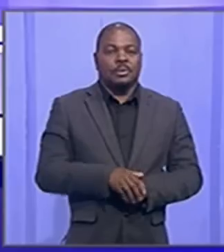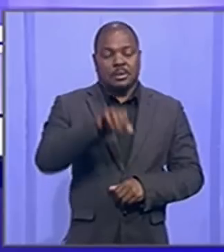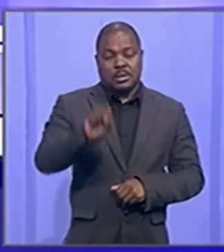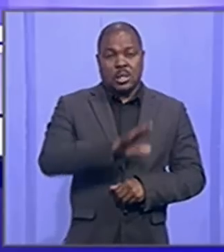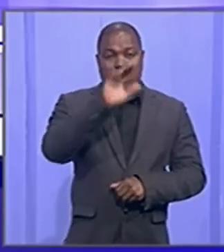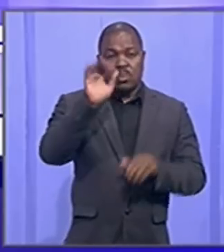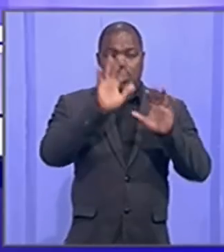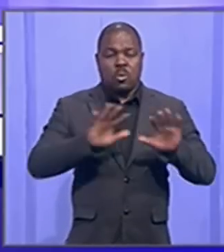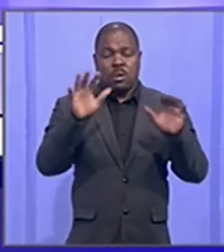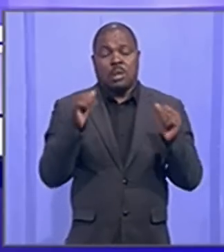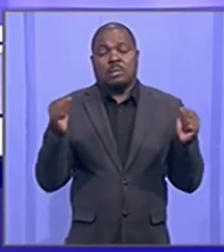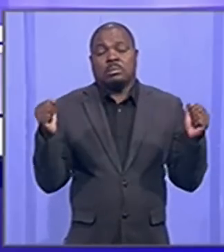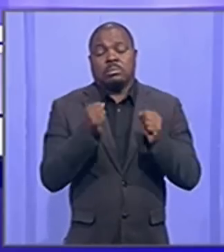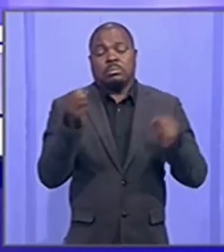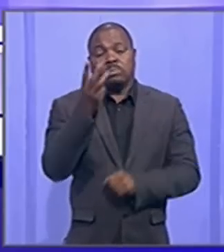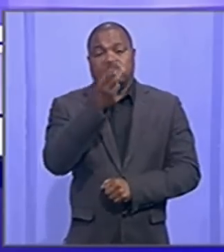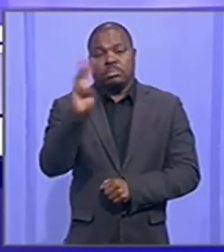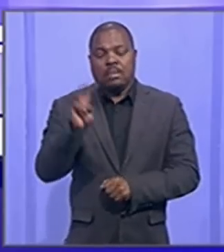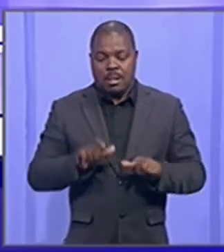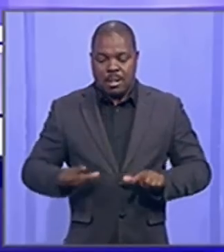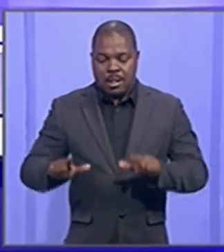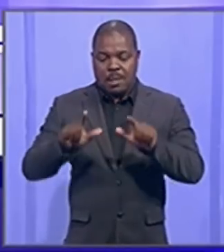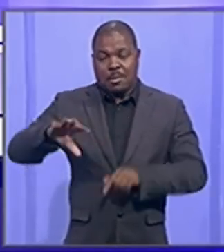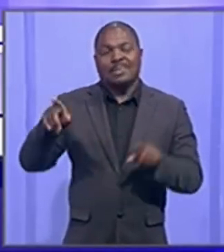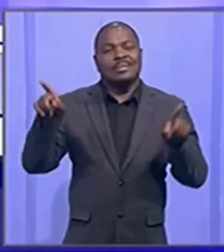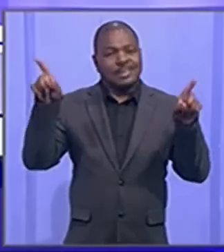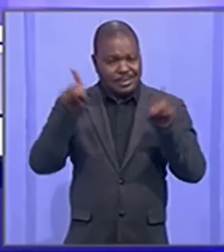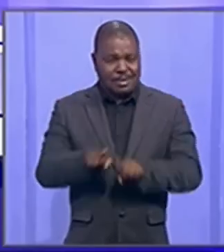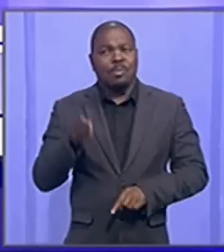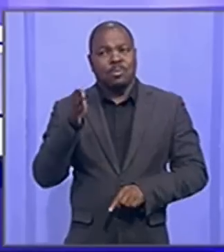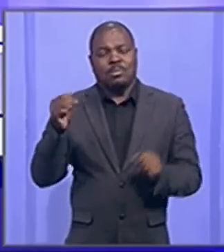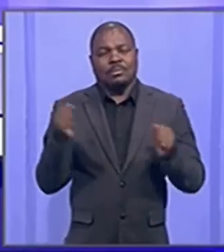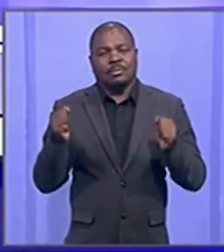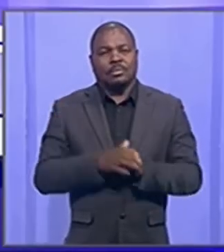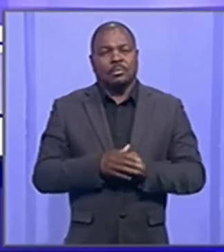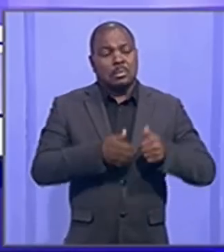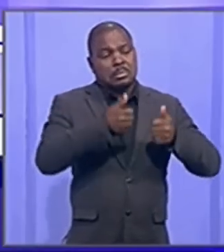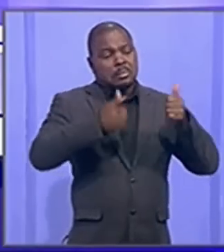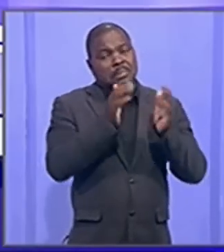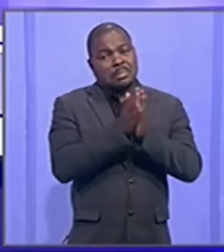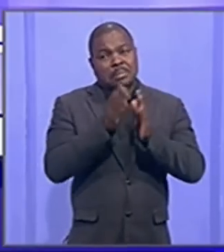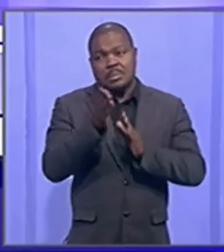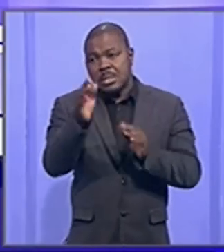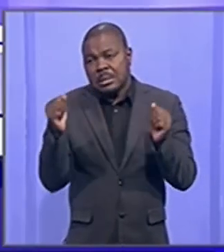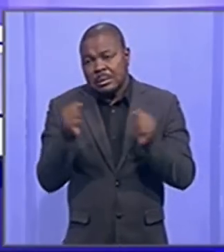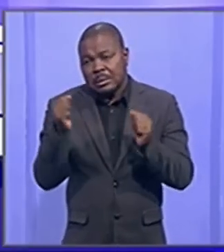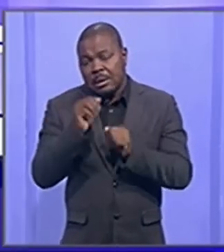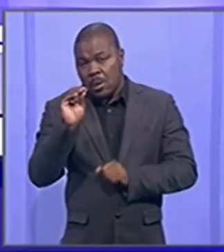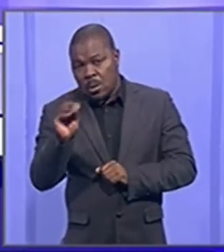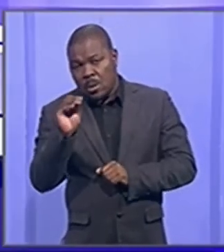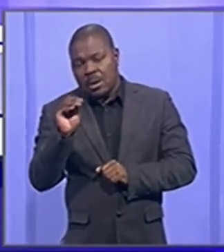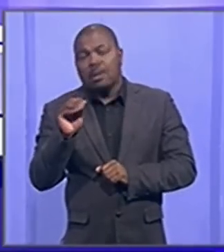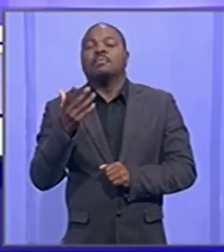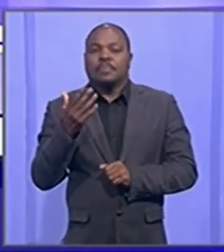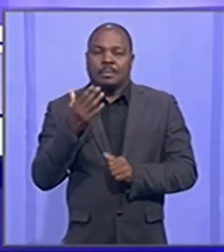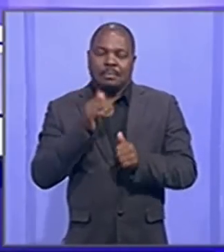boemo bja boso bja go tonya province ya Limpopo le yona ya mile kudu ke seo bahlankedi ba lemošitše bao ba itemogelago phefo yeo e tsenelelago